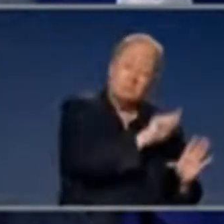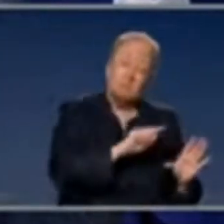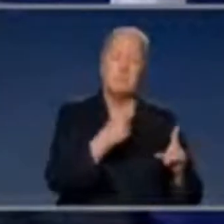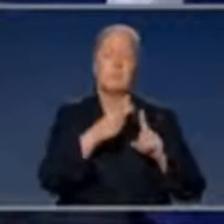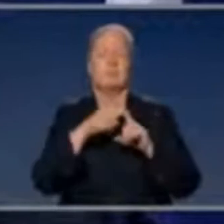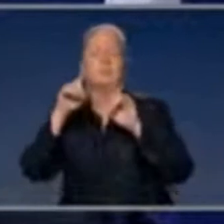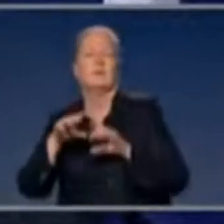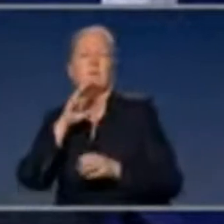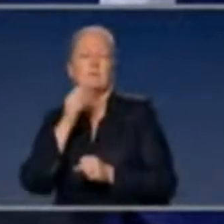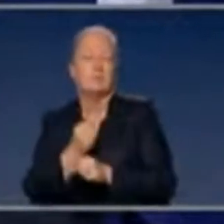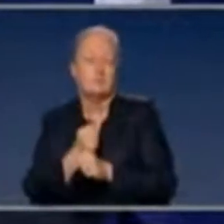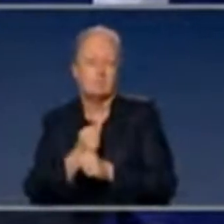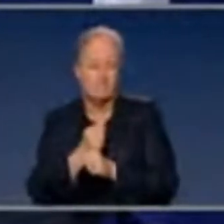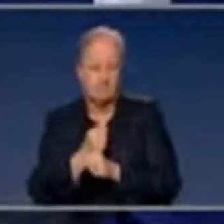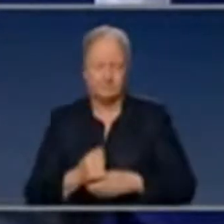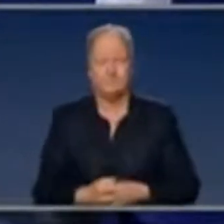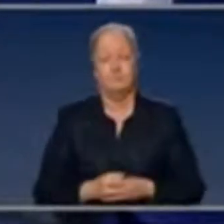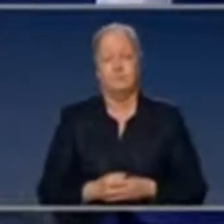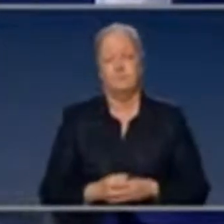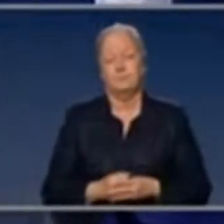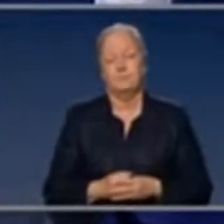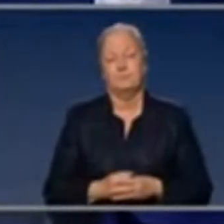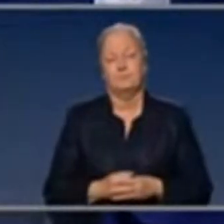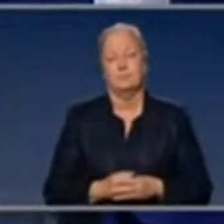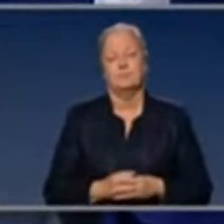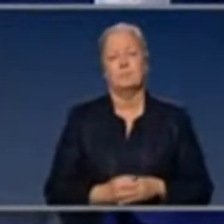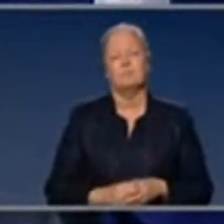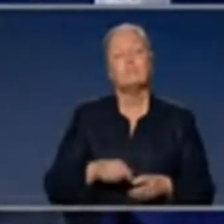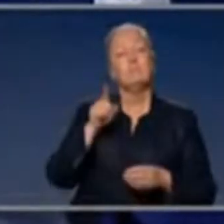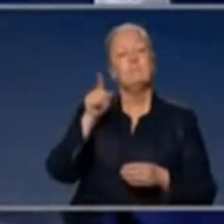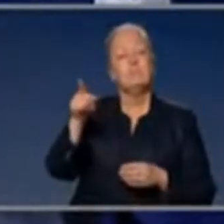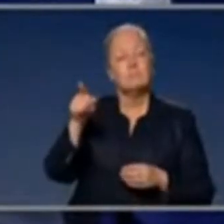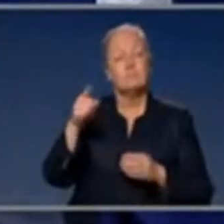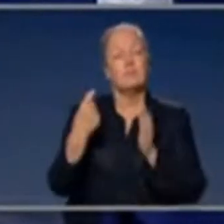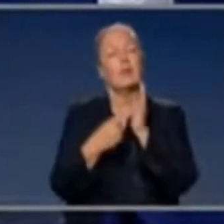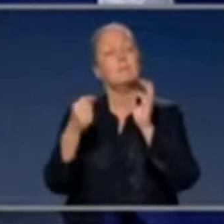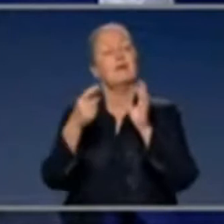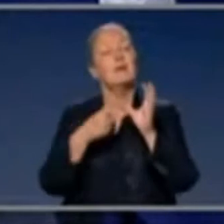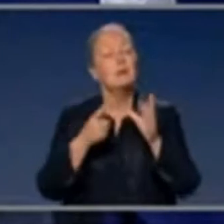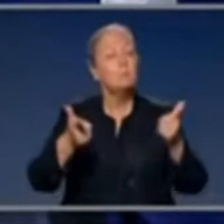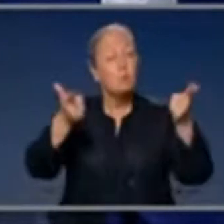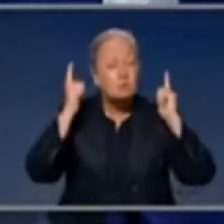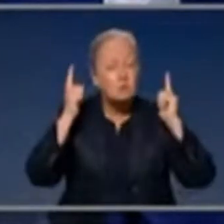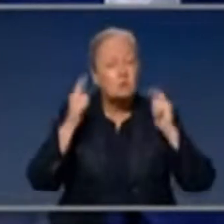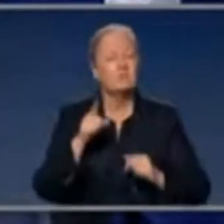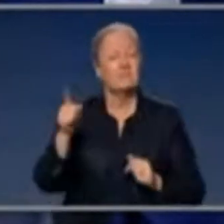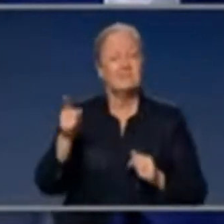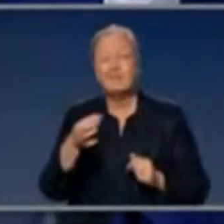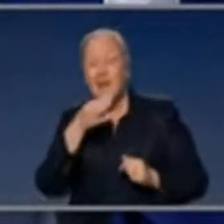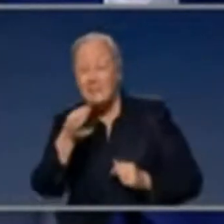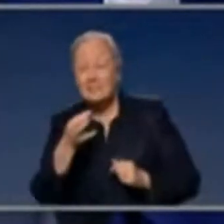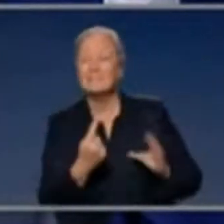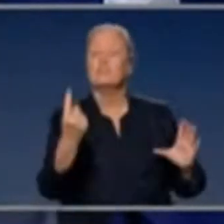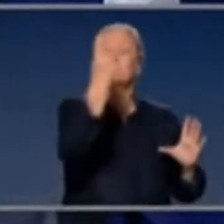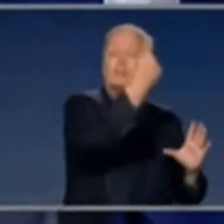the Reserve Bank Governor called on the states and territories today to lift their fiscal investment over the next 2